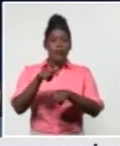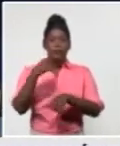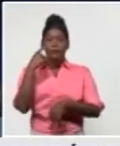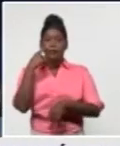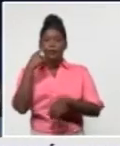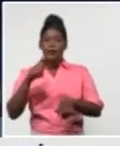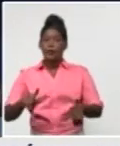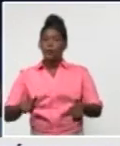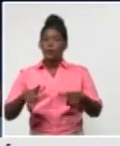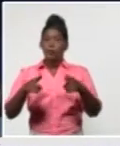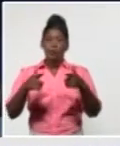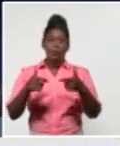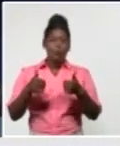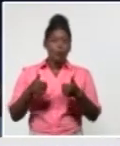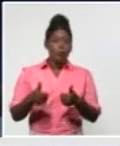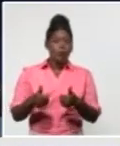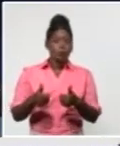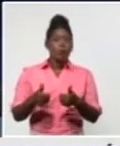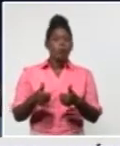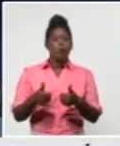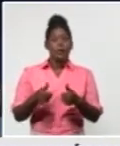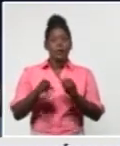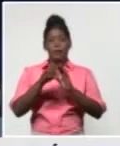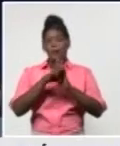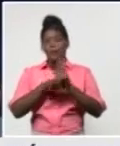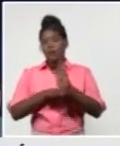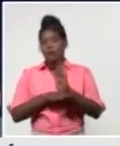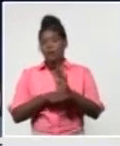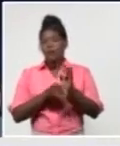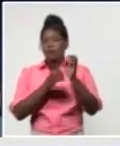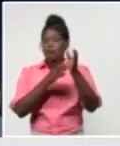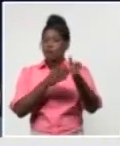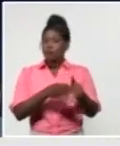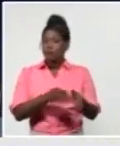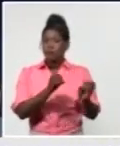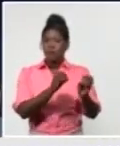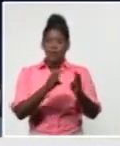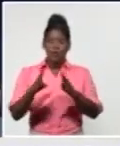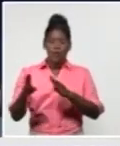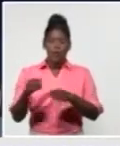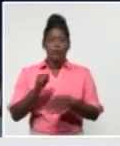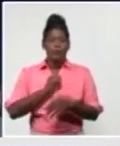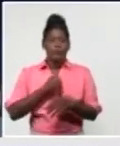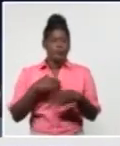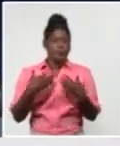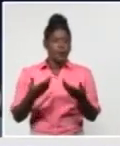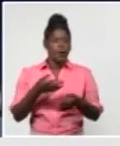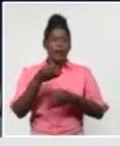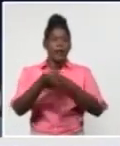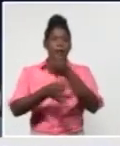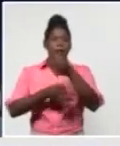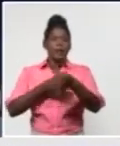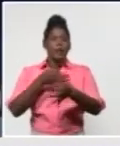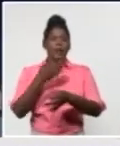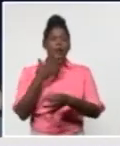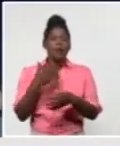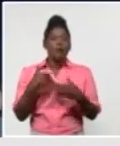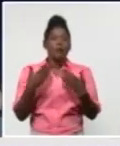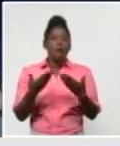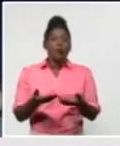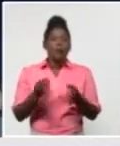and comply with the measures. I wanted to give a little example